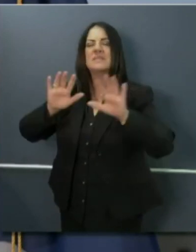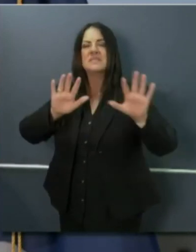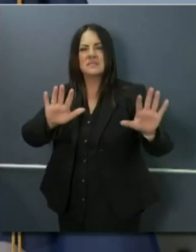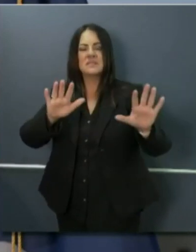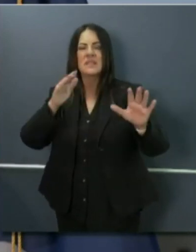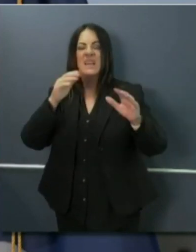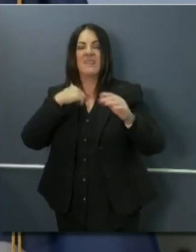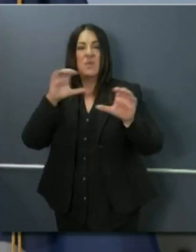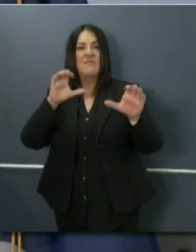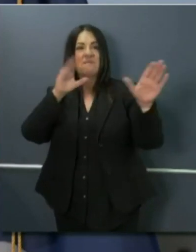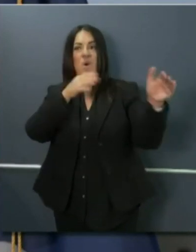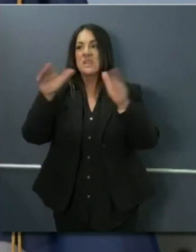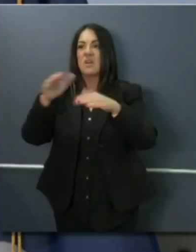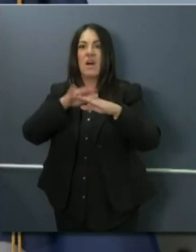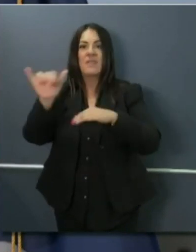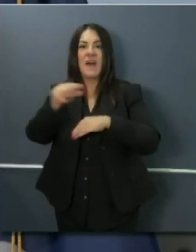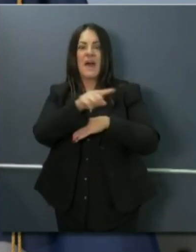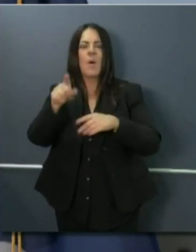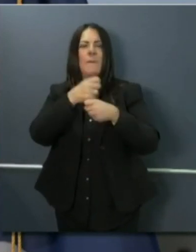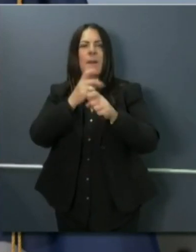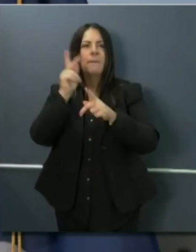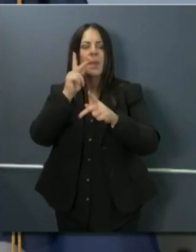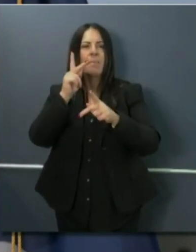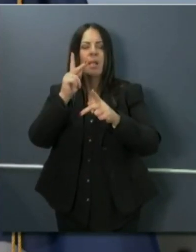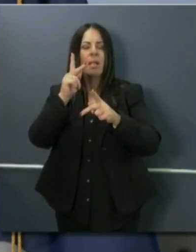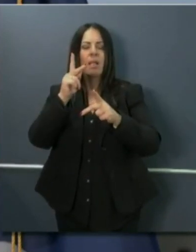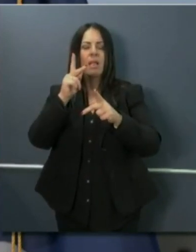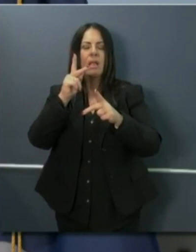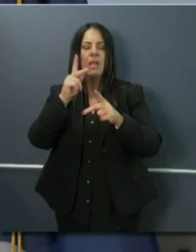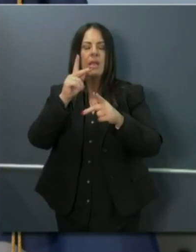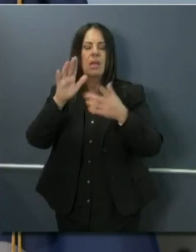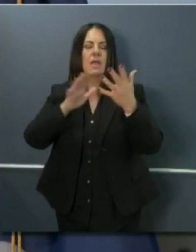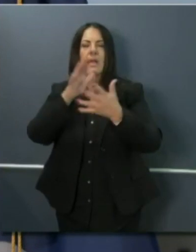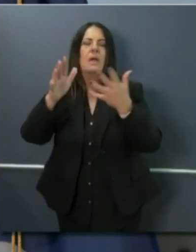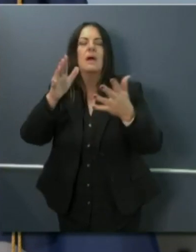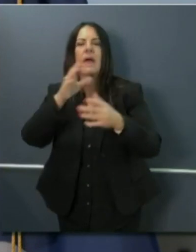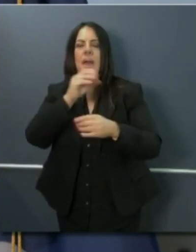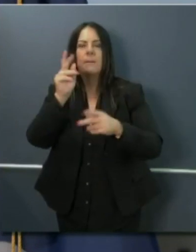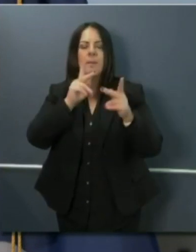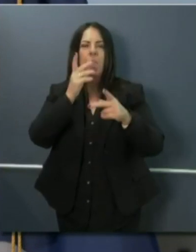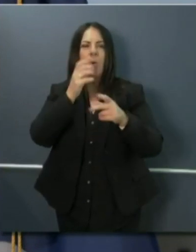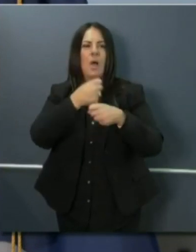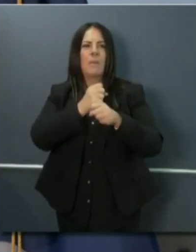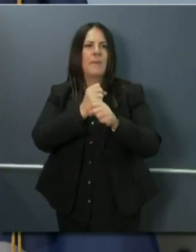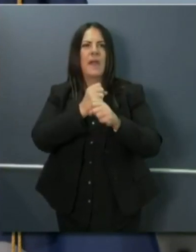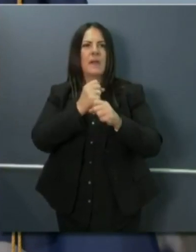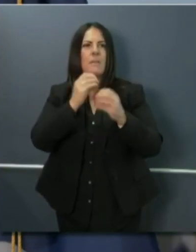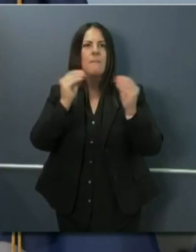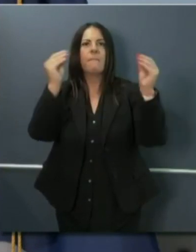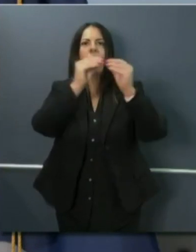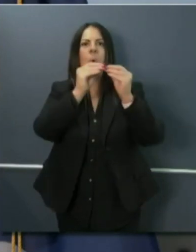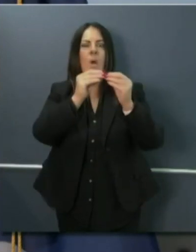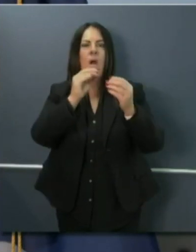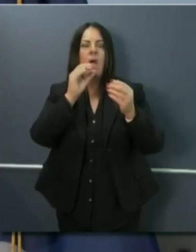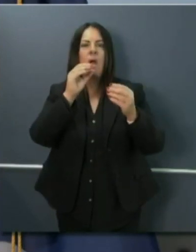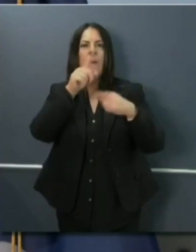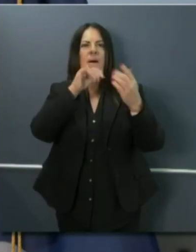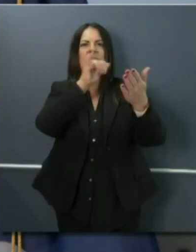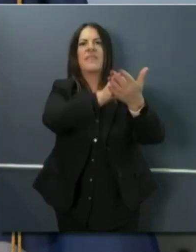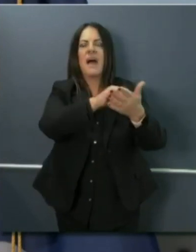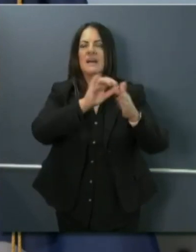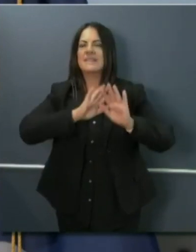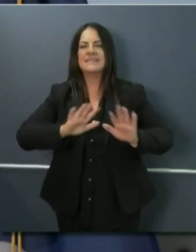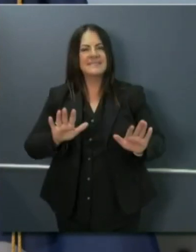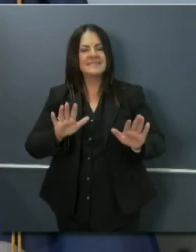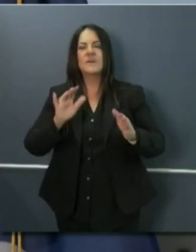few weeks, we are very confident that in the aggregate, and that's a distinction, in the aggregate, that we